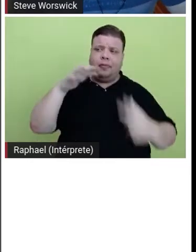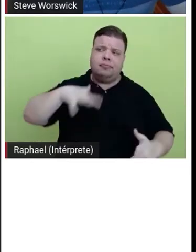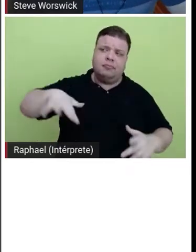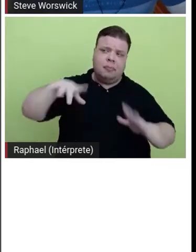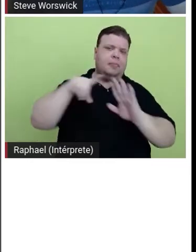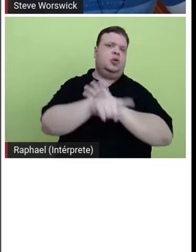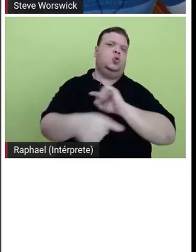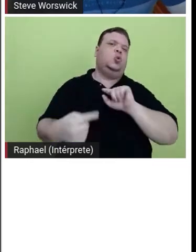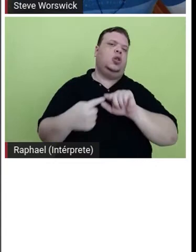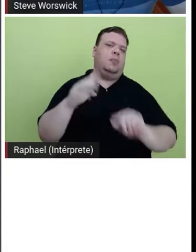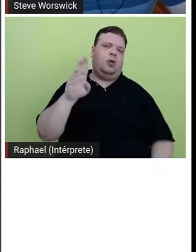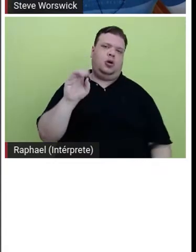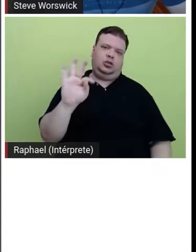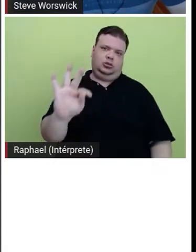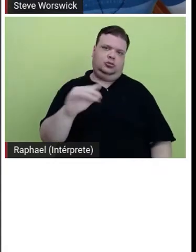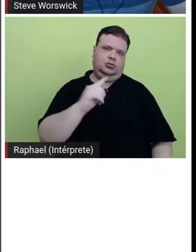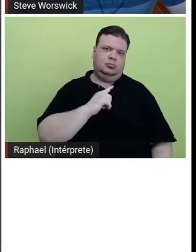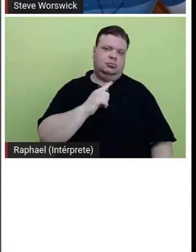But also,